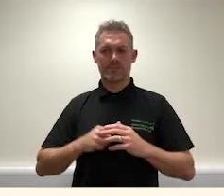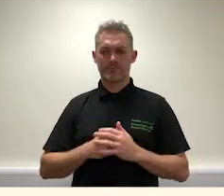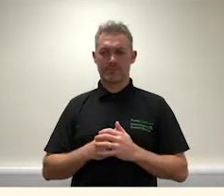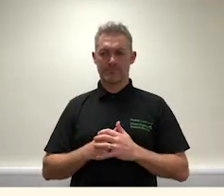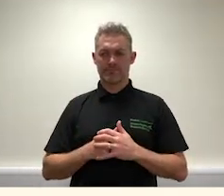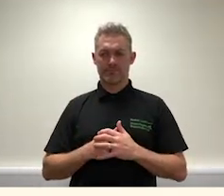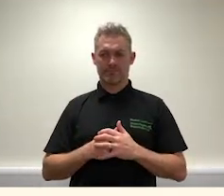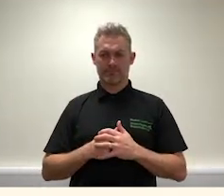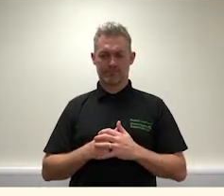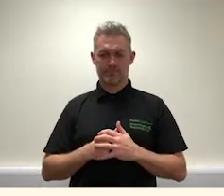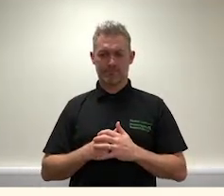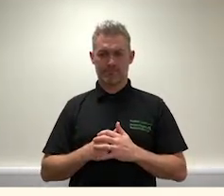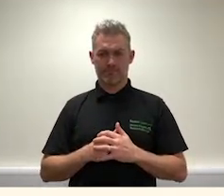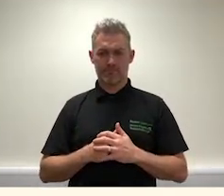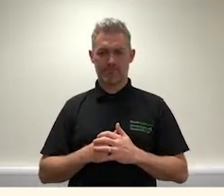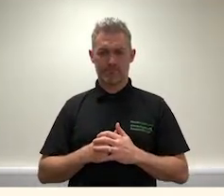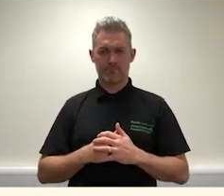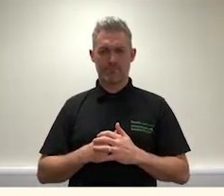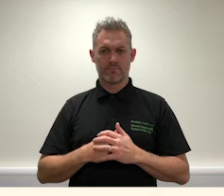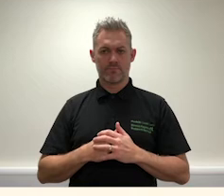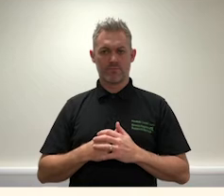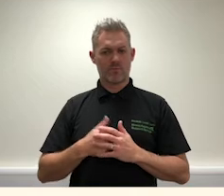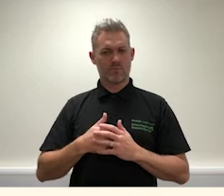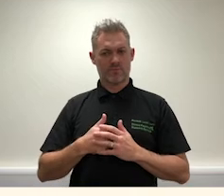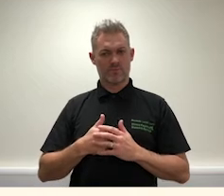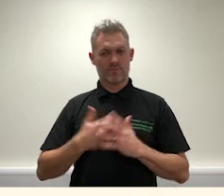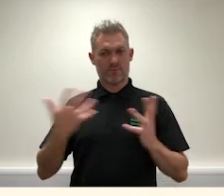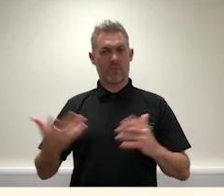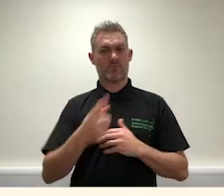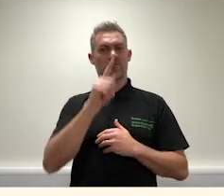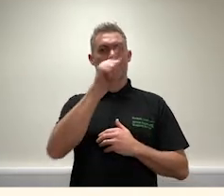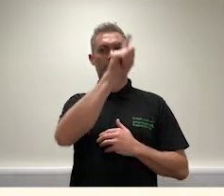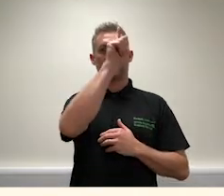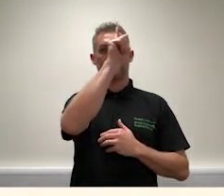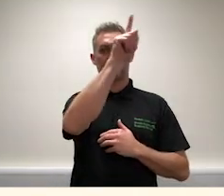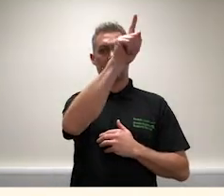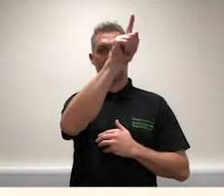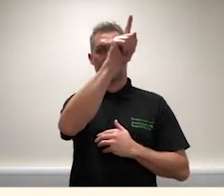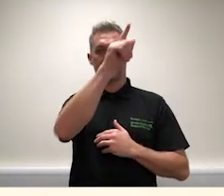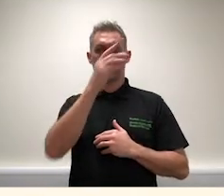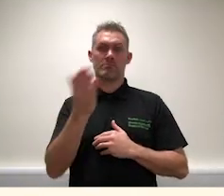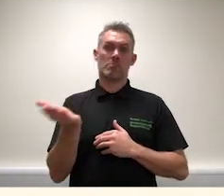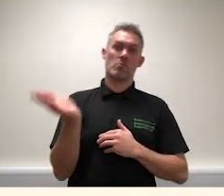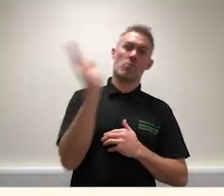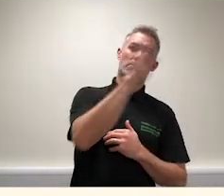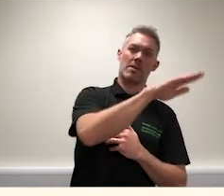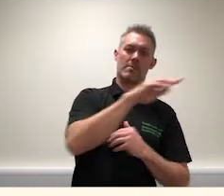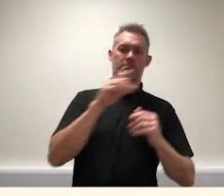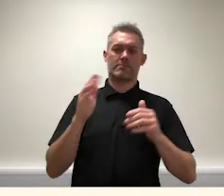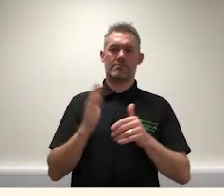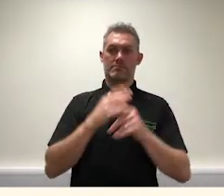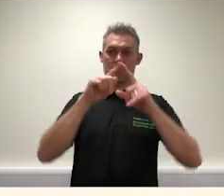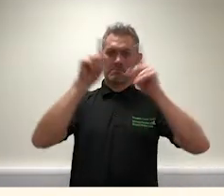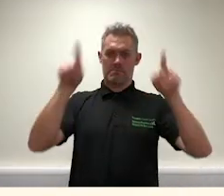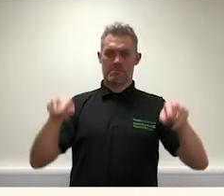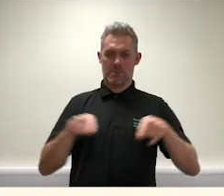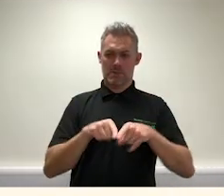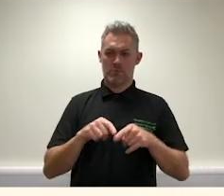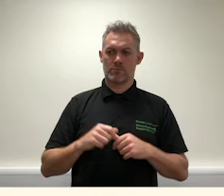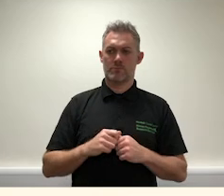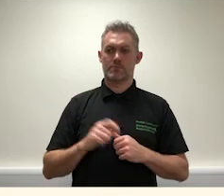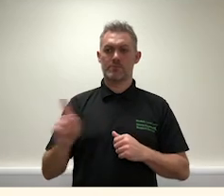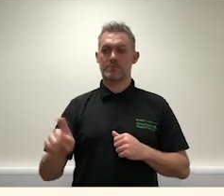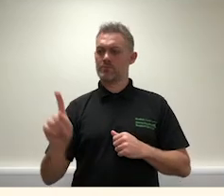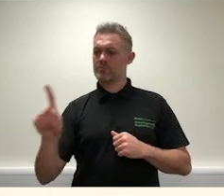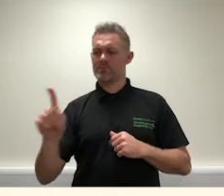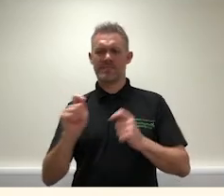seems that the employer has requested to provide a doctor's sick note. After reading the comment, you can click to go back. Then, to edit your sick